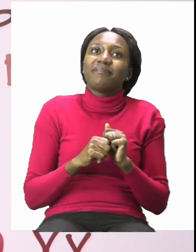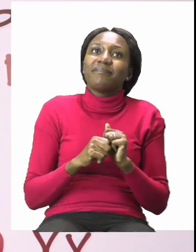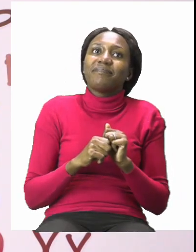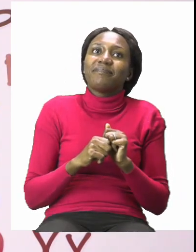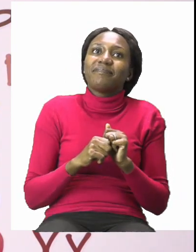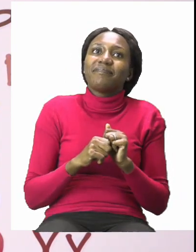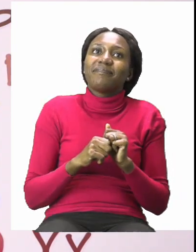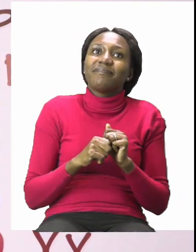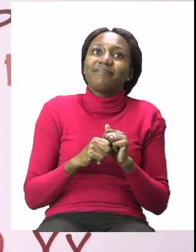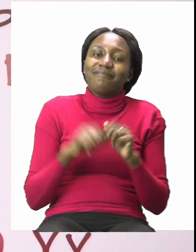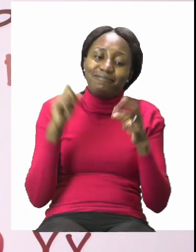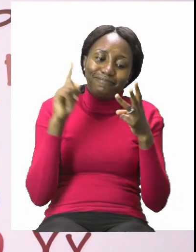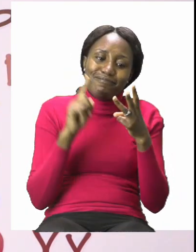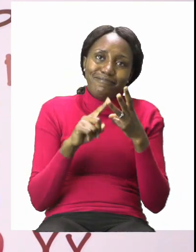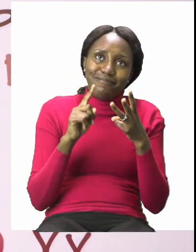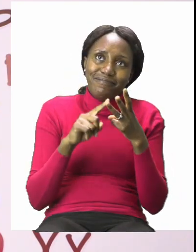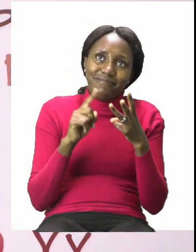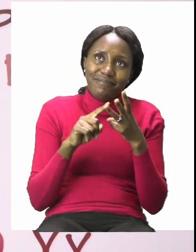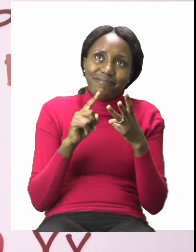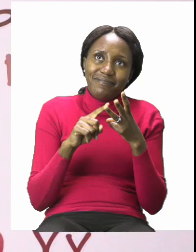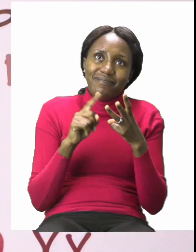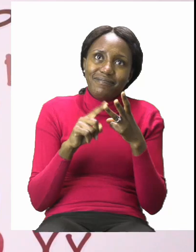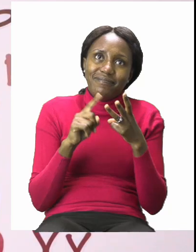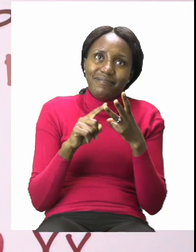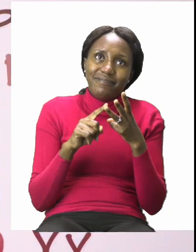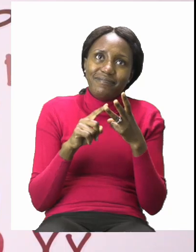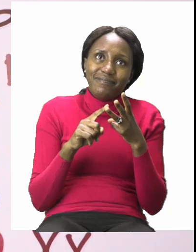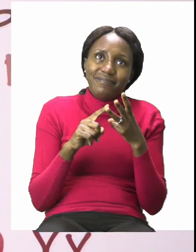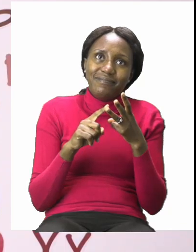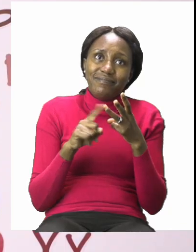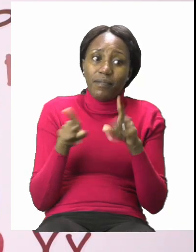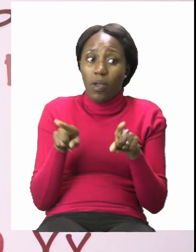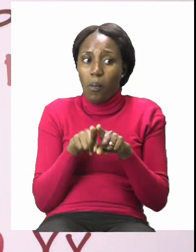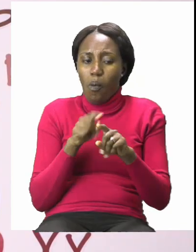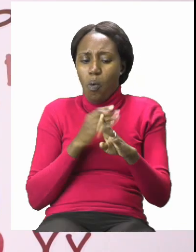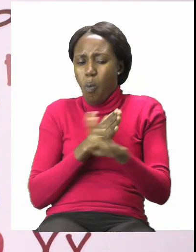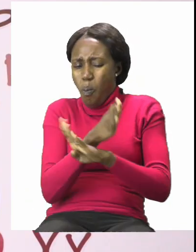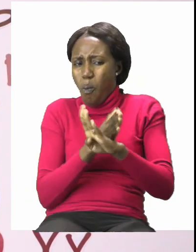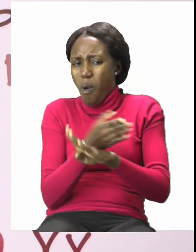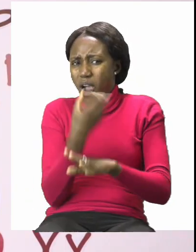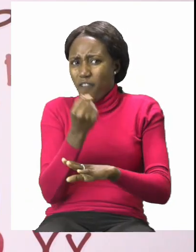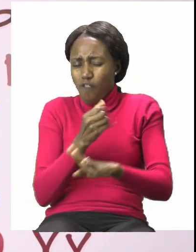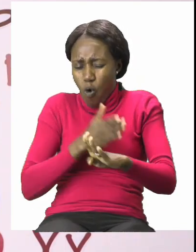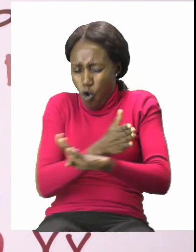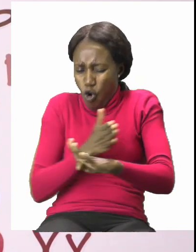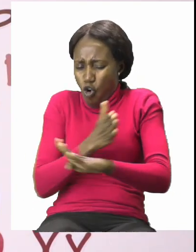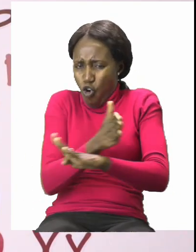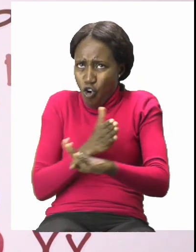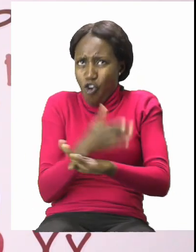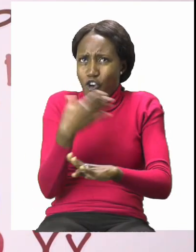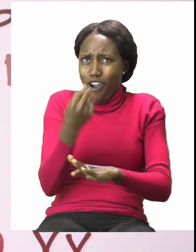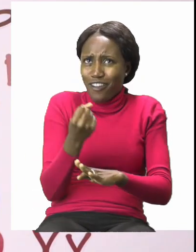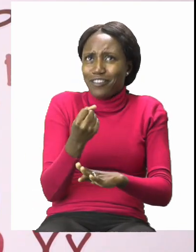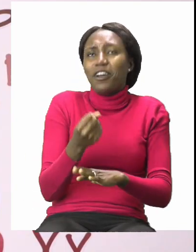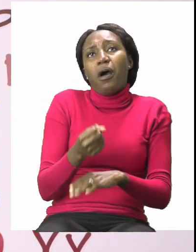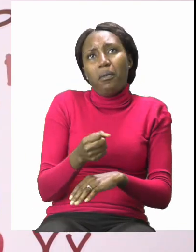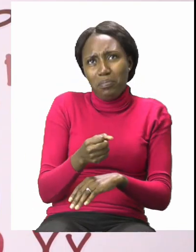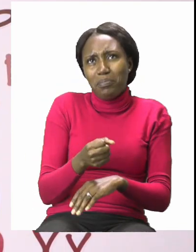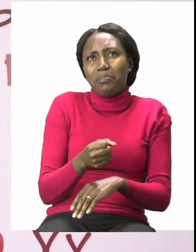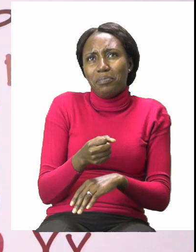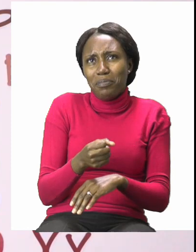red. And then the last friend that looks like he's a superhero with his saw, he's going to be